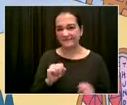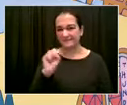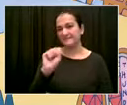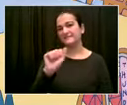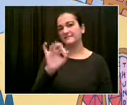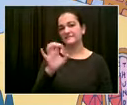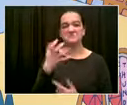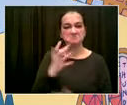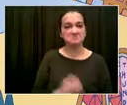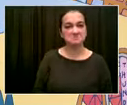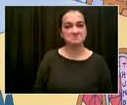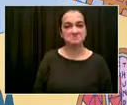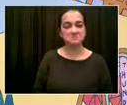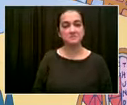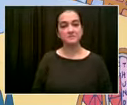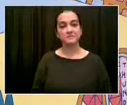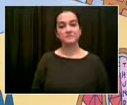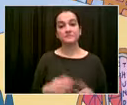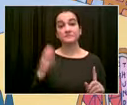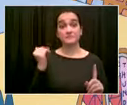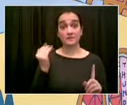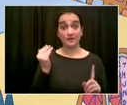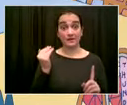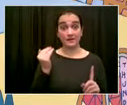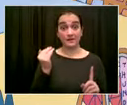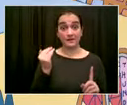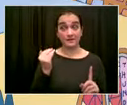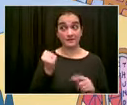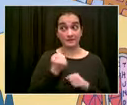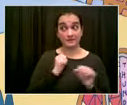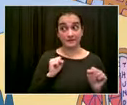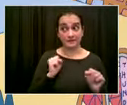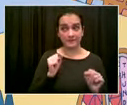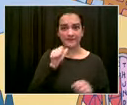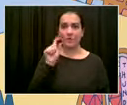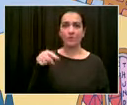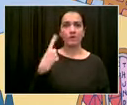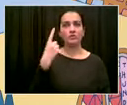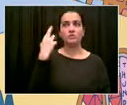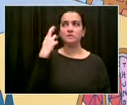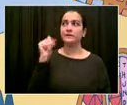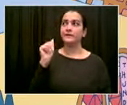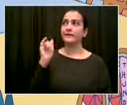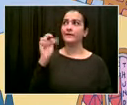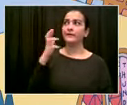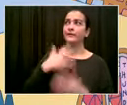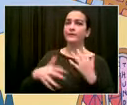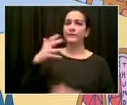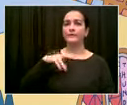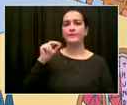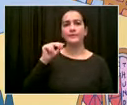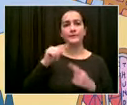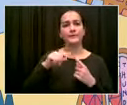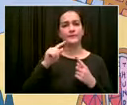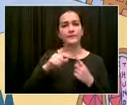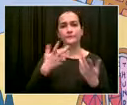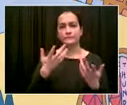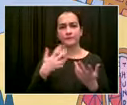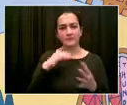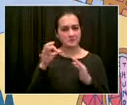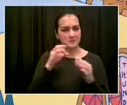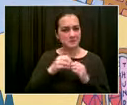from layering on all those health and safety measures. I'm going to turn to Dr. Varma because he was one of the architects of this. We literally said, let's look at every